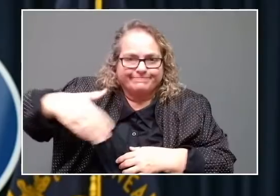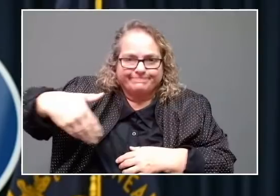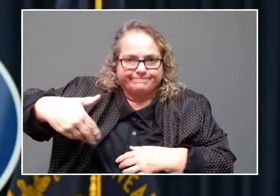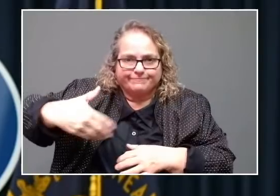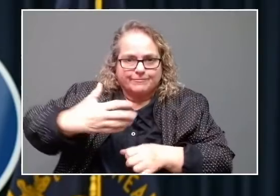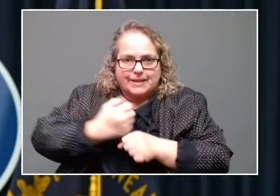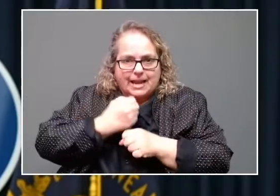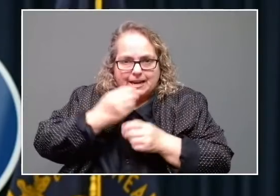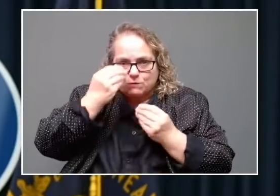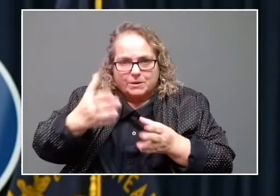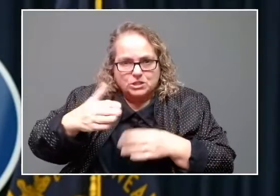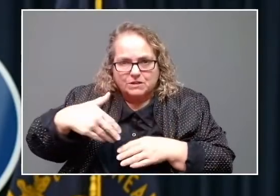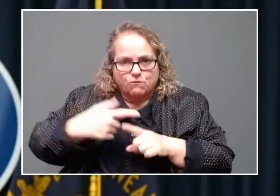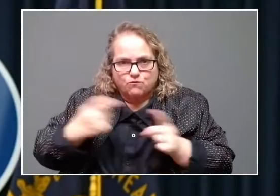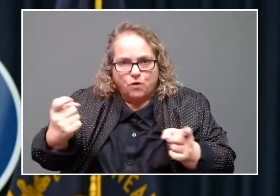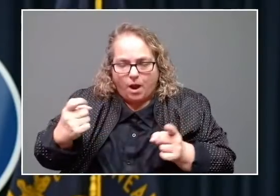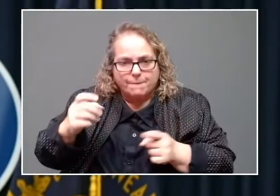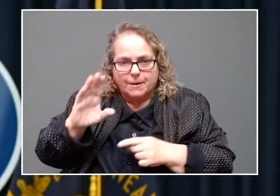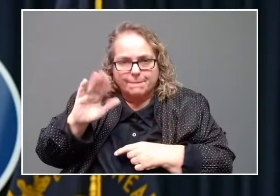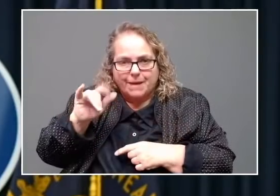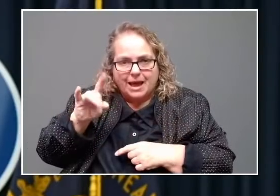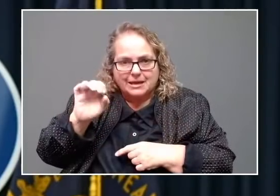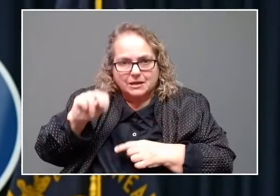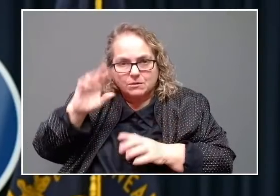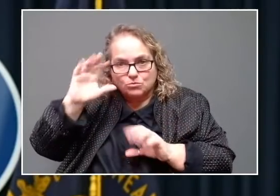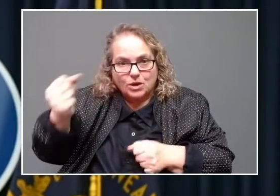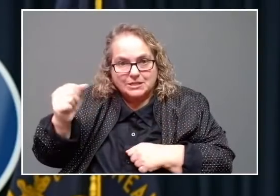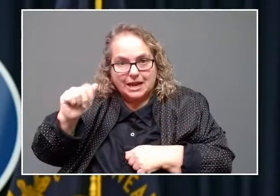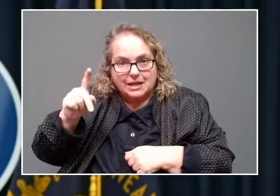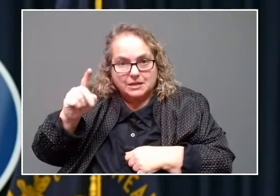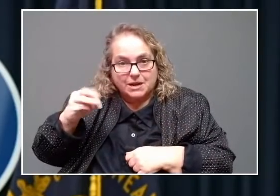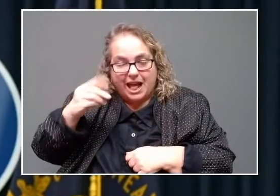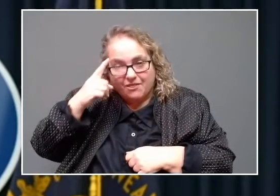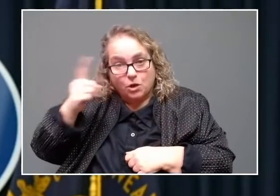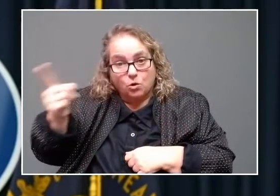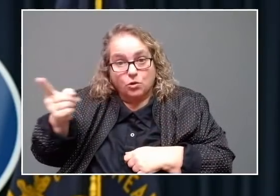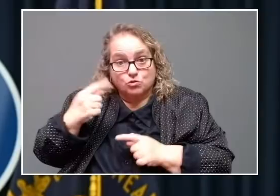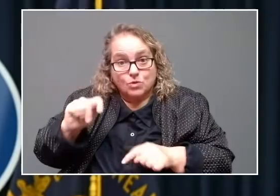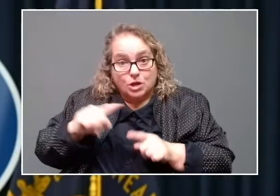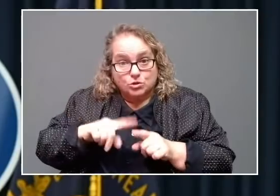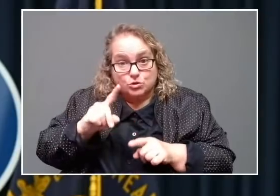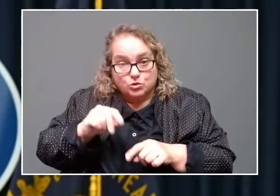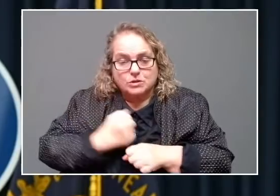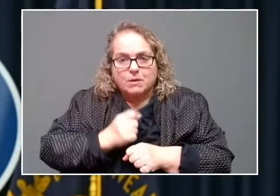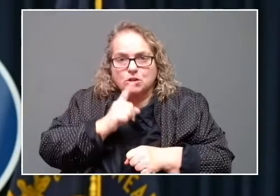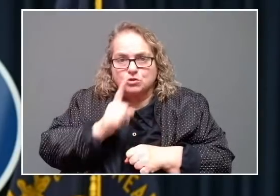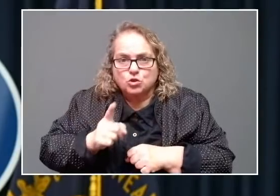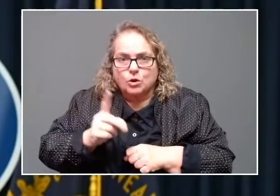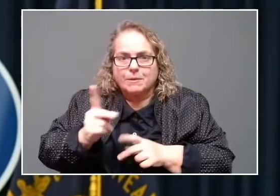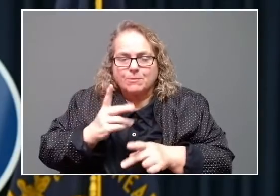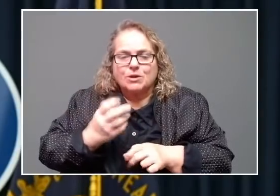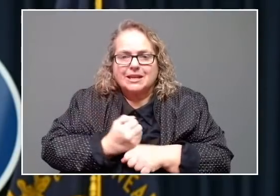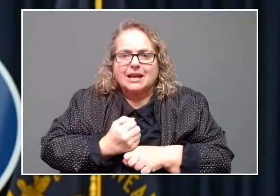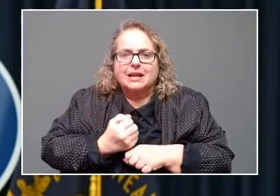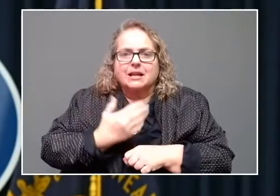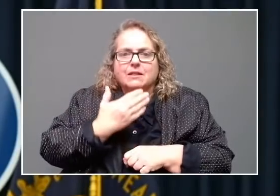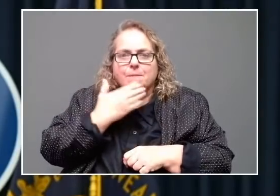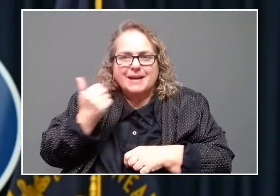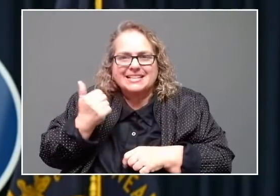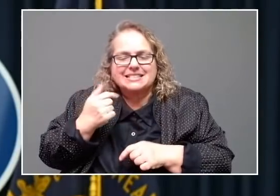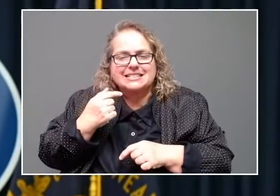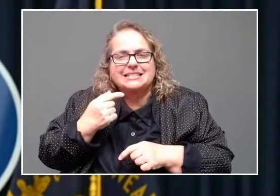Biden administration. I believe what they're trying to do is to make sure people get a more effective mask, given